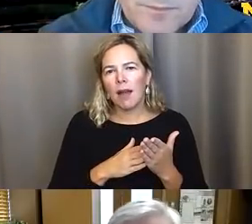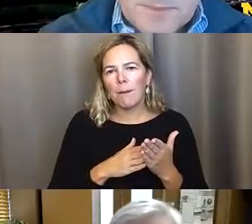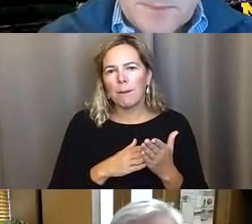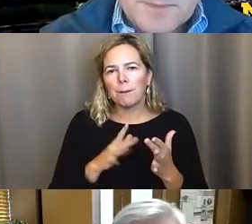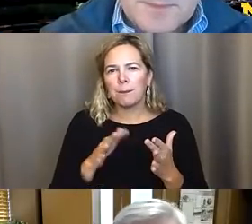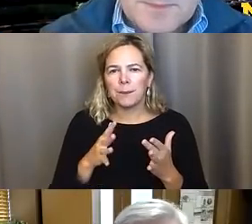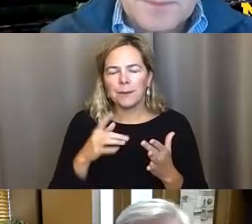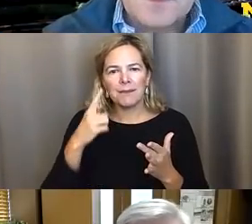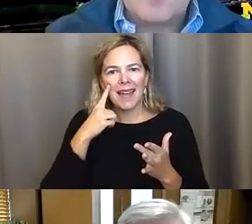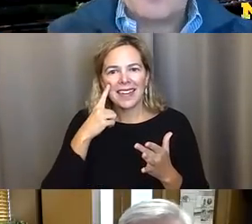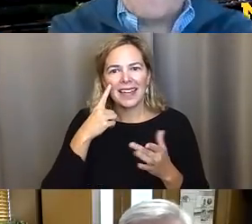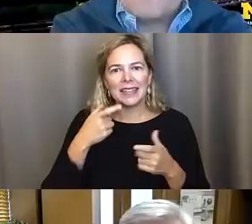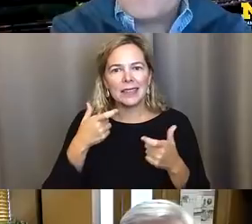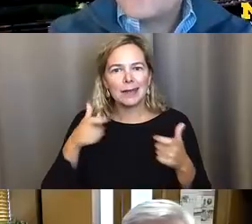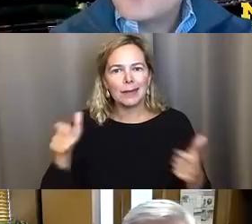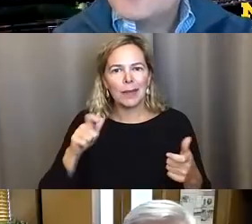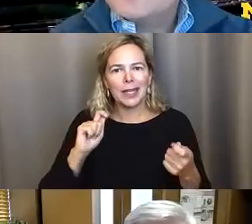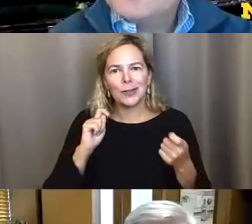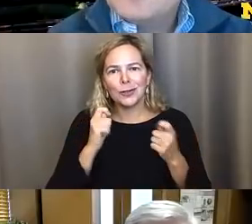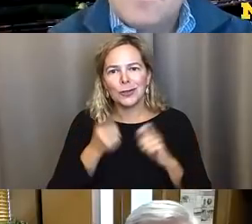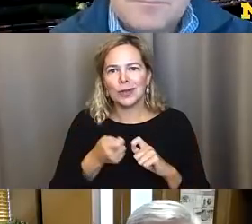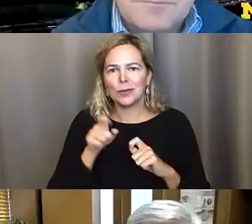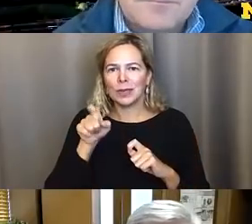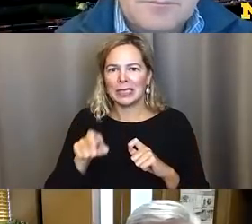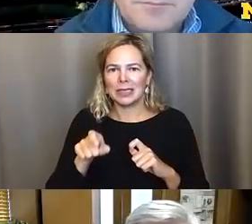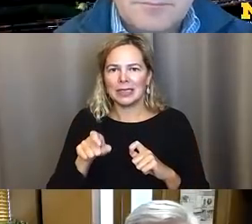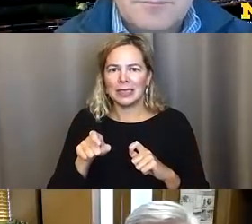think it's the major changes that we need to